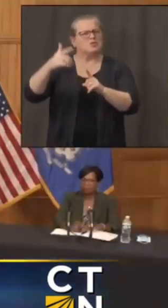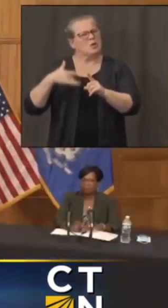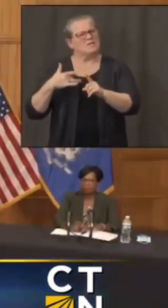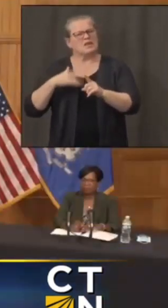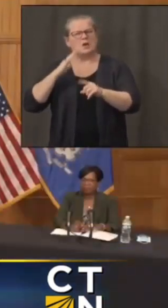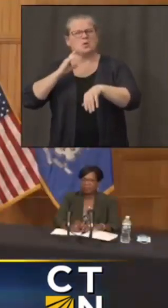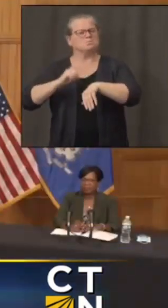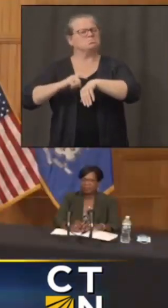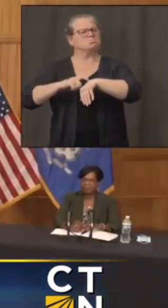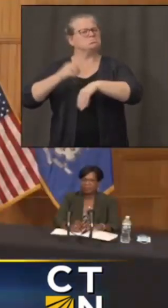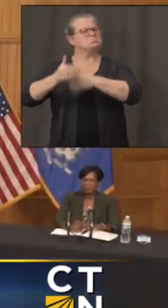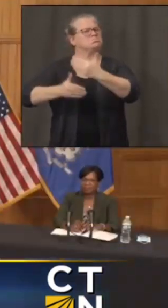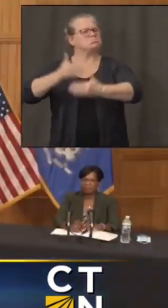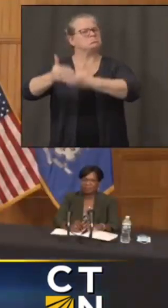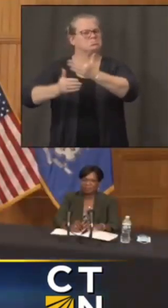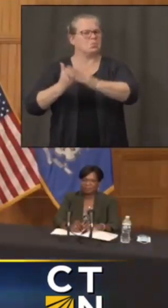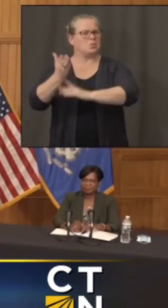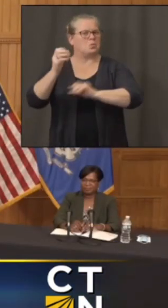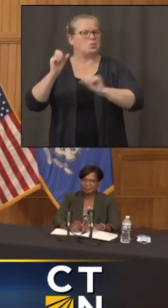Thank you.